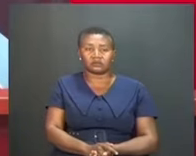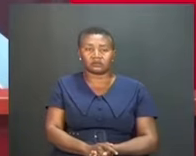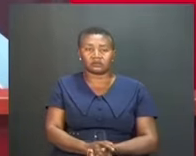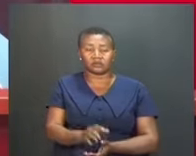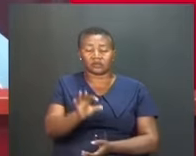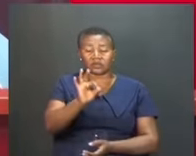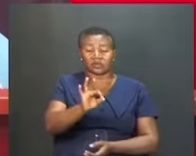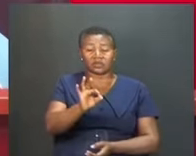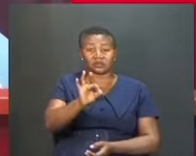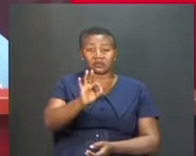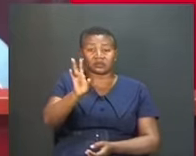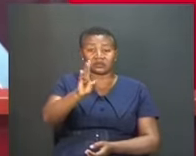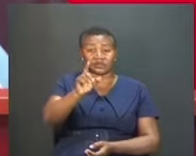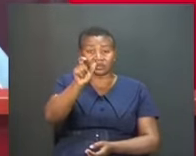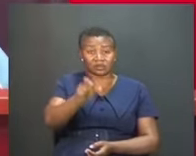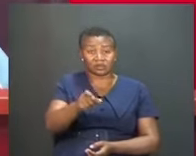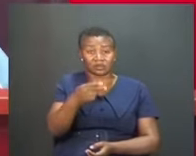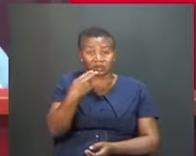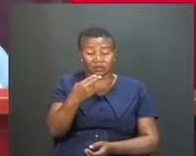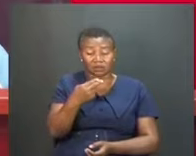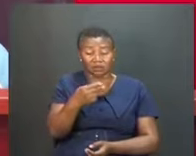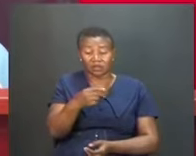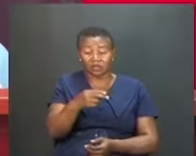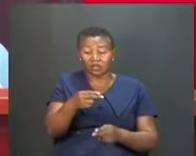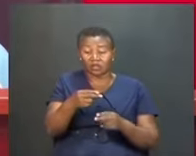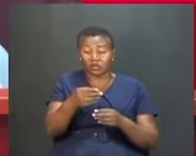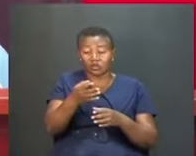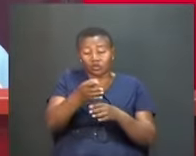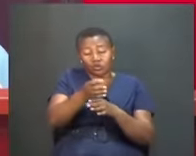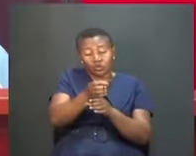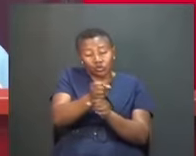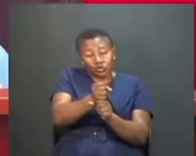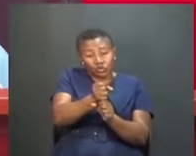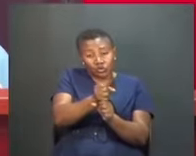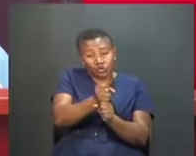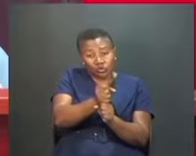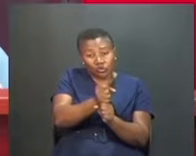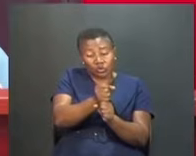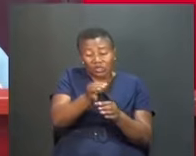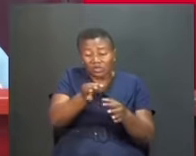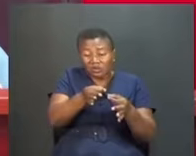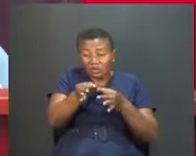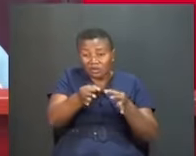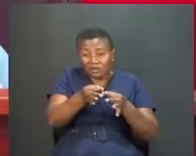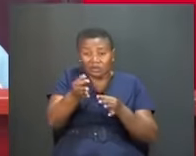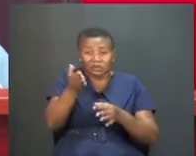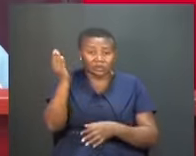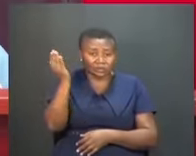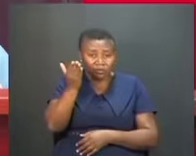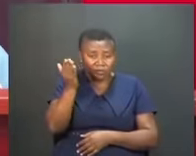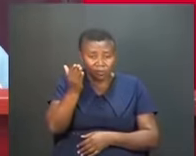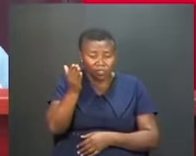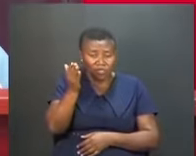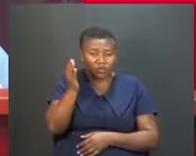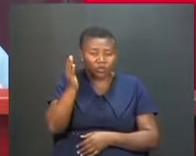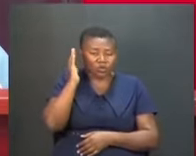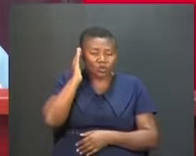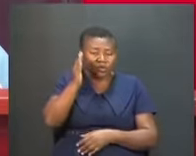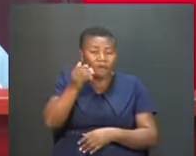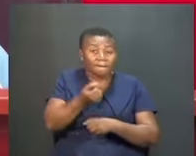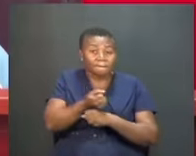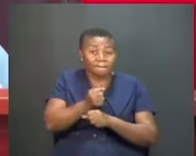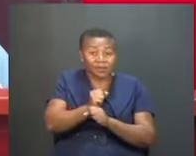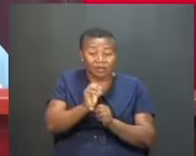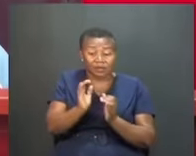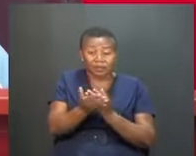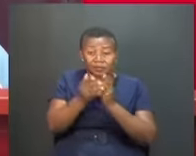97.3 says a short explanatory statement shall be made by the